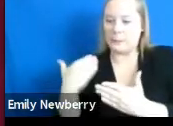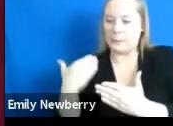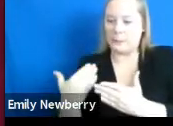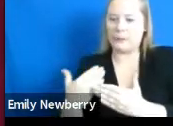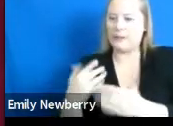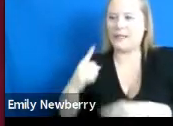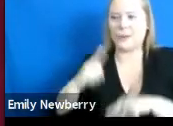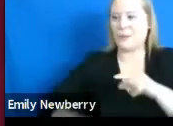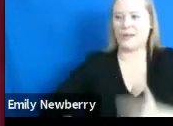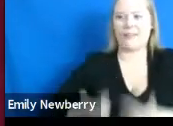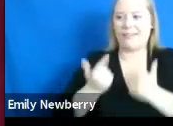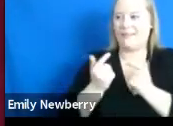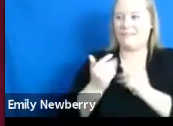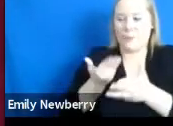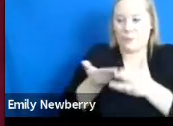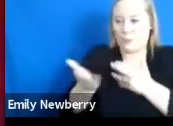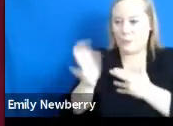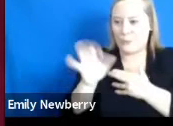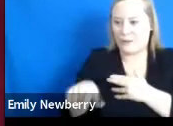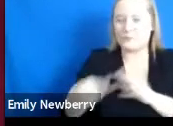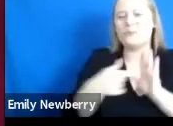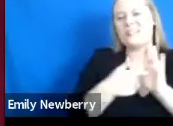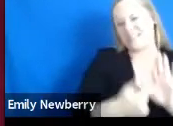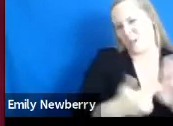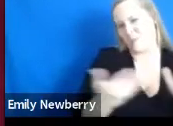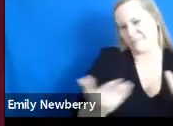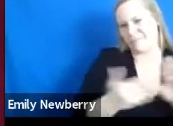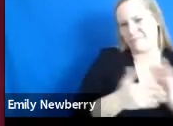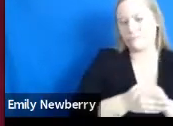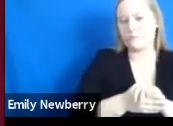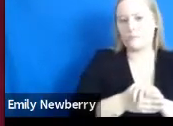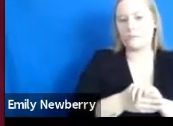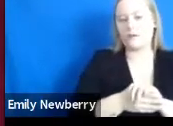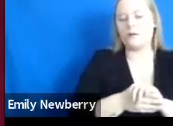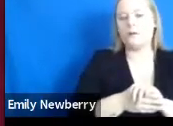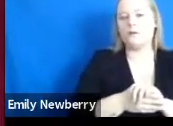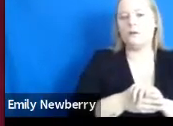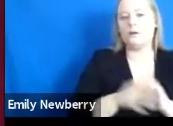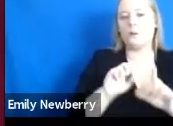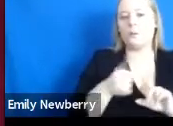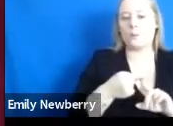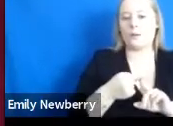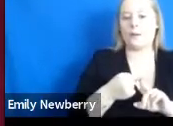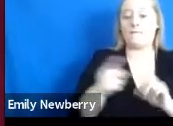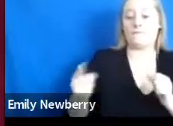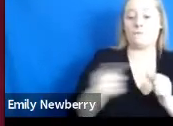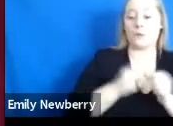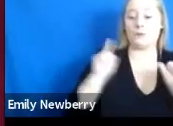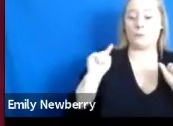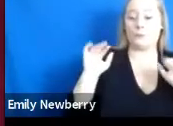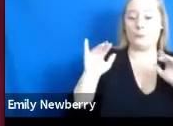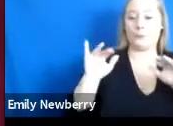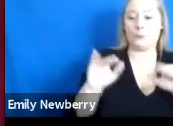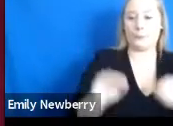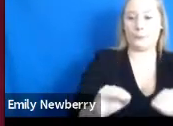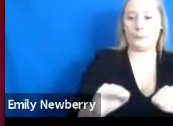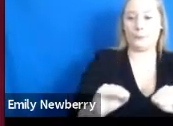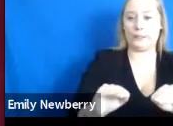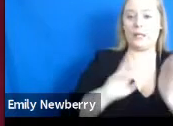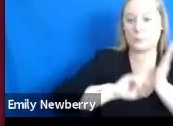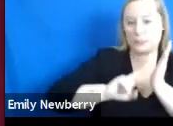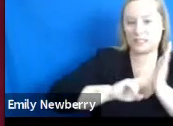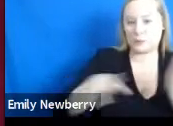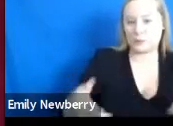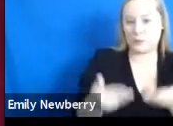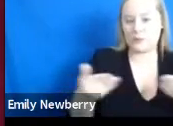survive it. So we can use that as an example. But when we were first coming into the region and started doing research here, as